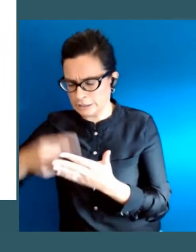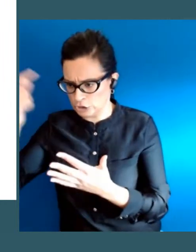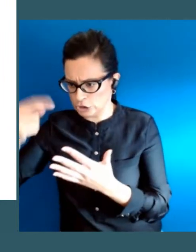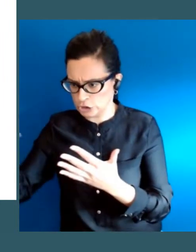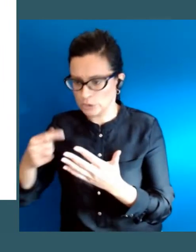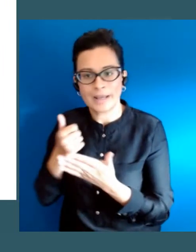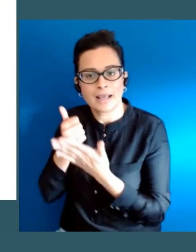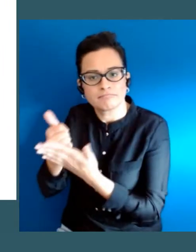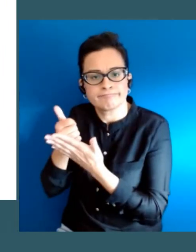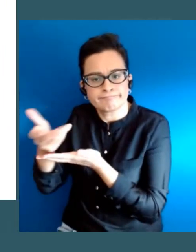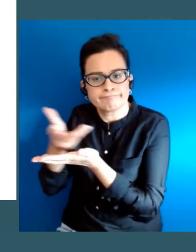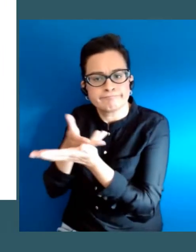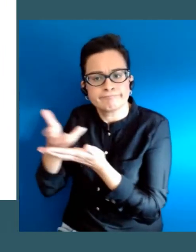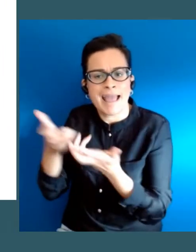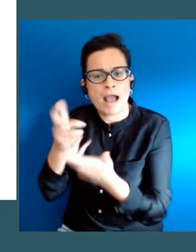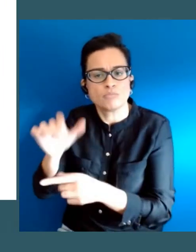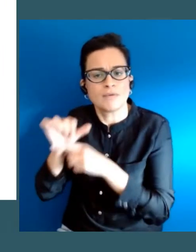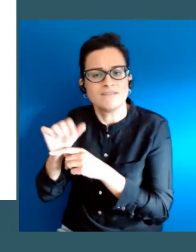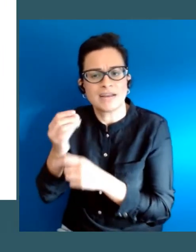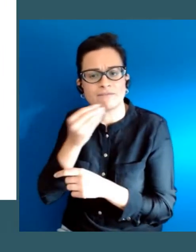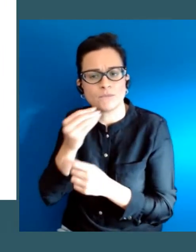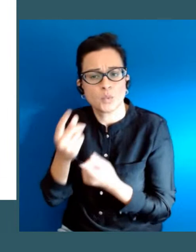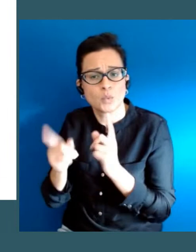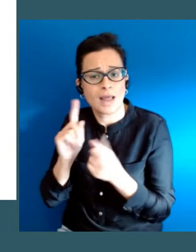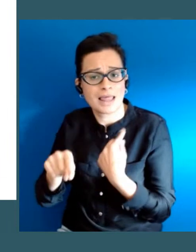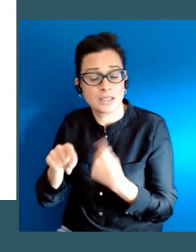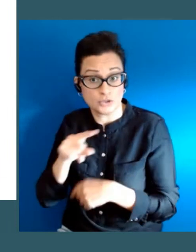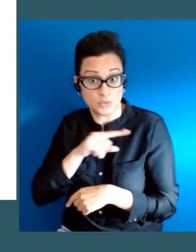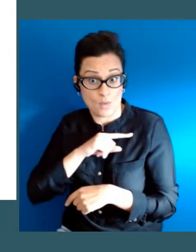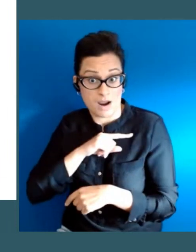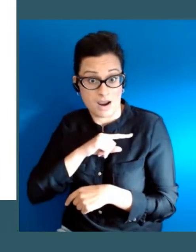food allergy, because those